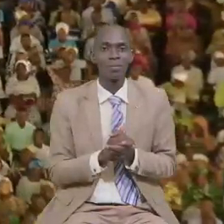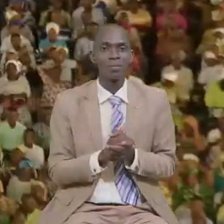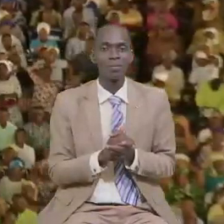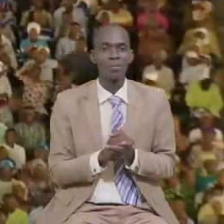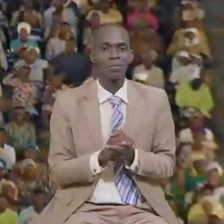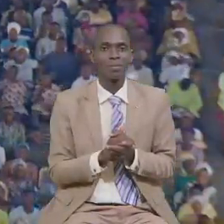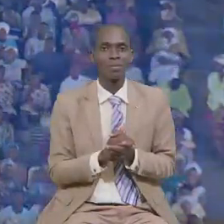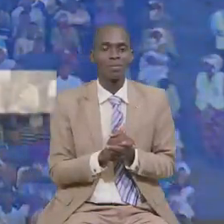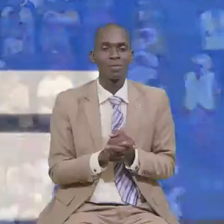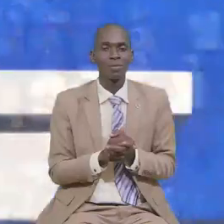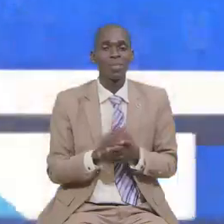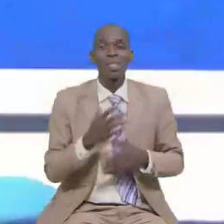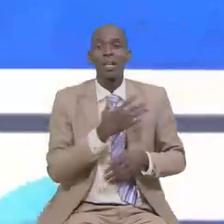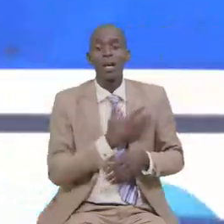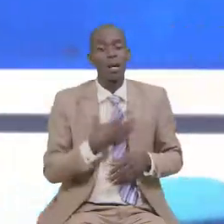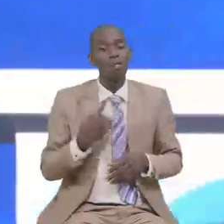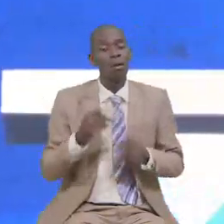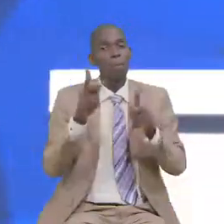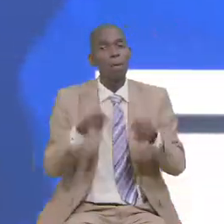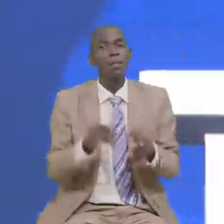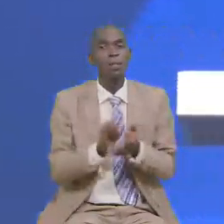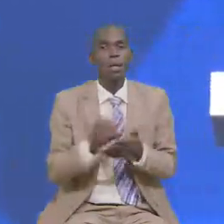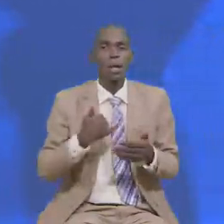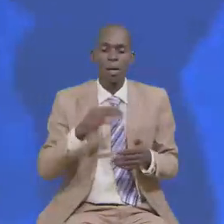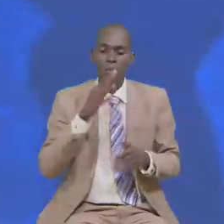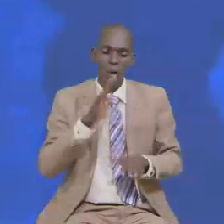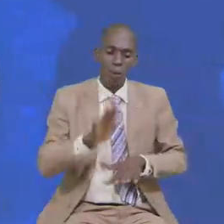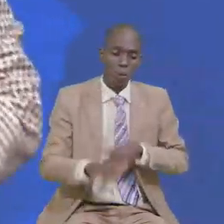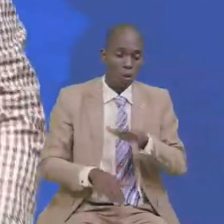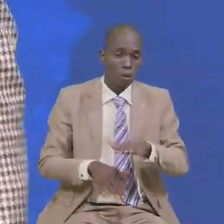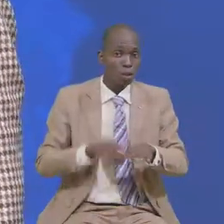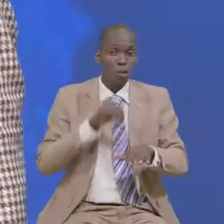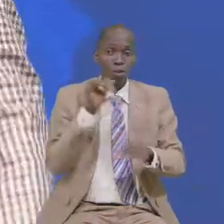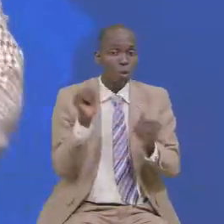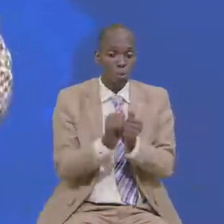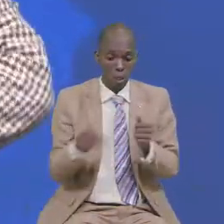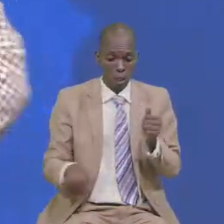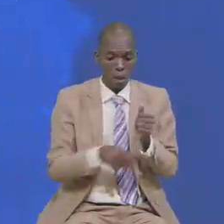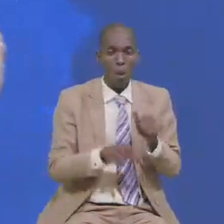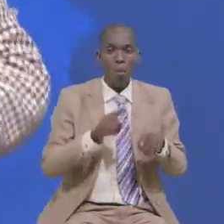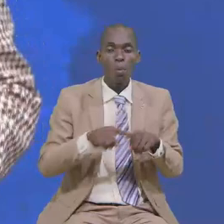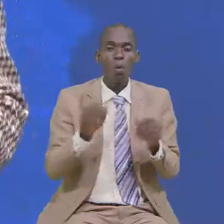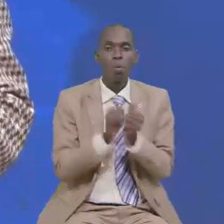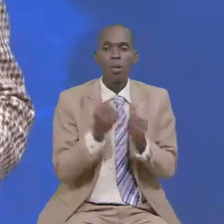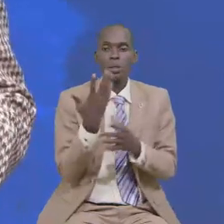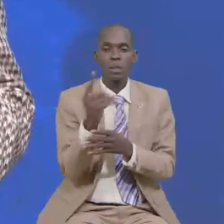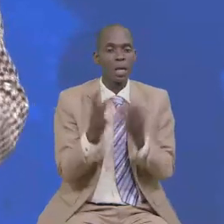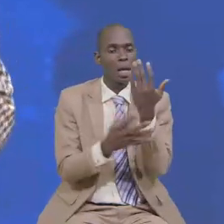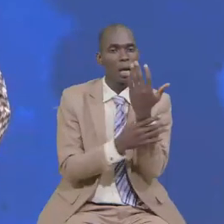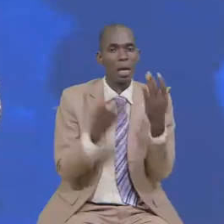And the person who have been walking, not with the leg, but with the hand and the buttocks, you know, just like